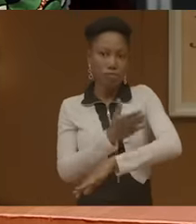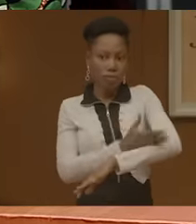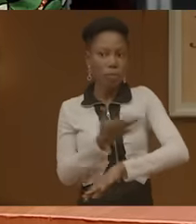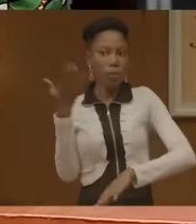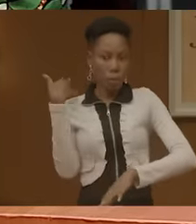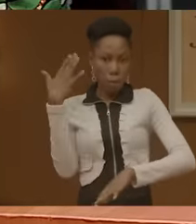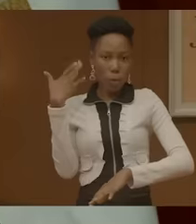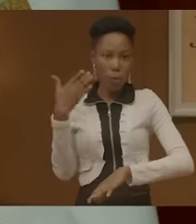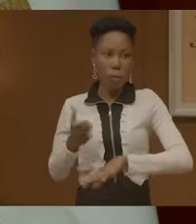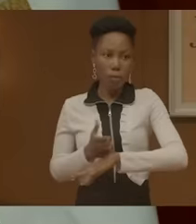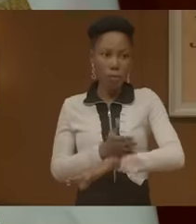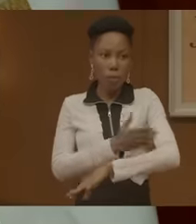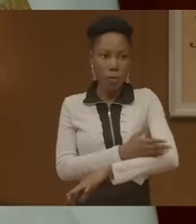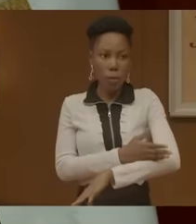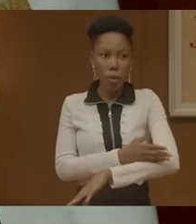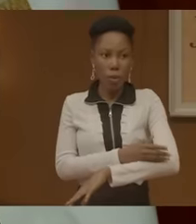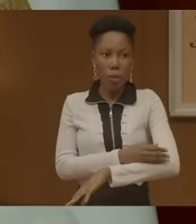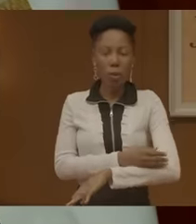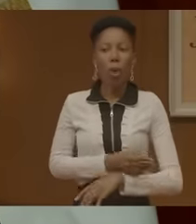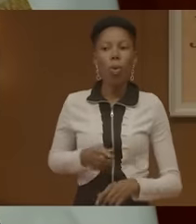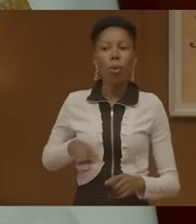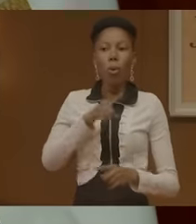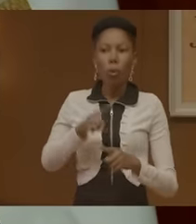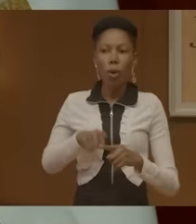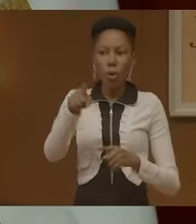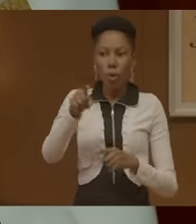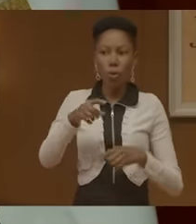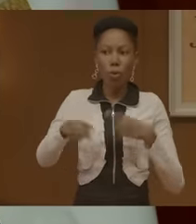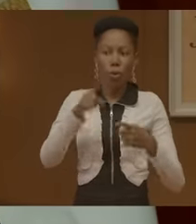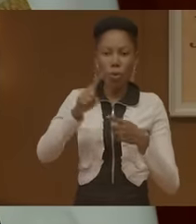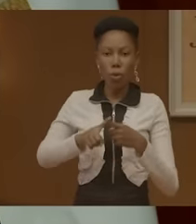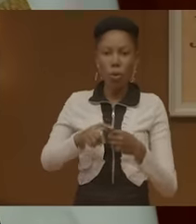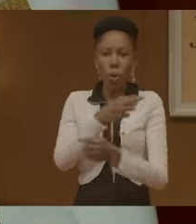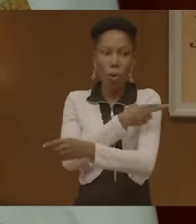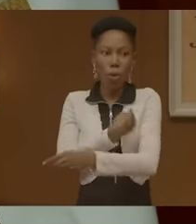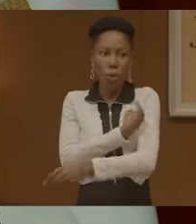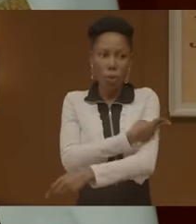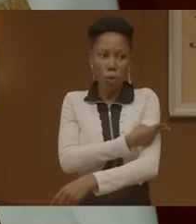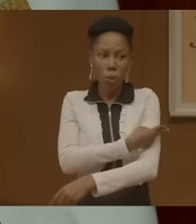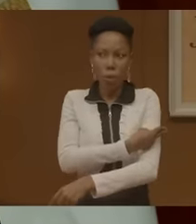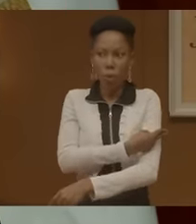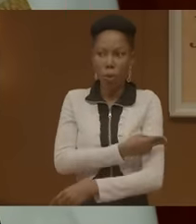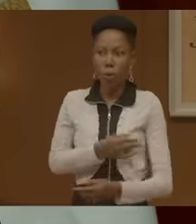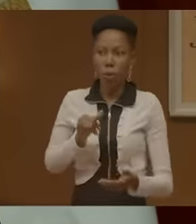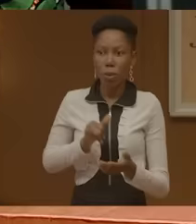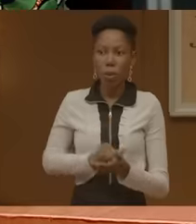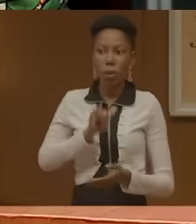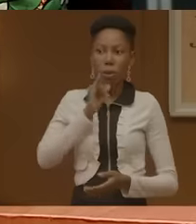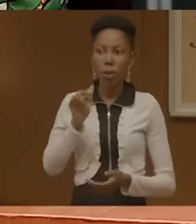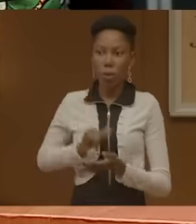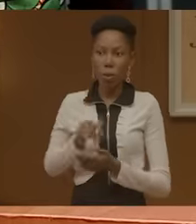then? Yes. So that time when you used to go to the hospital, how much were you paying every day? That's the 2,200 you were referring